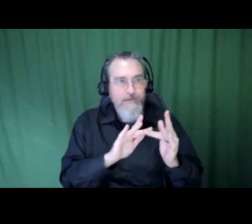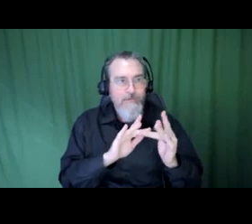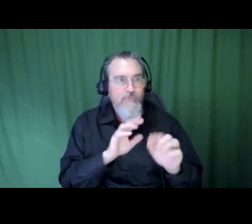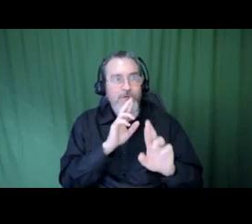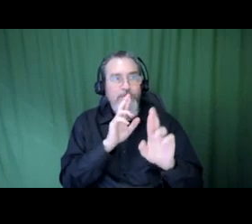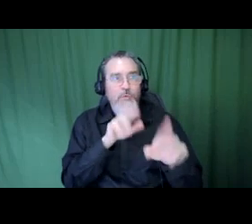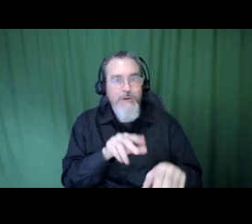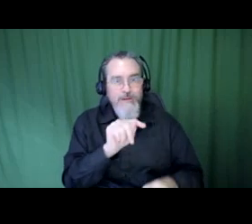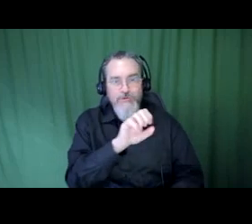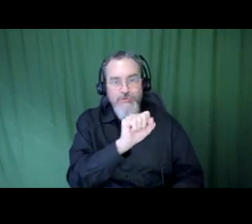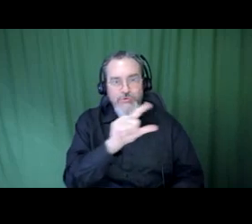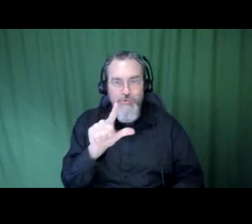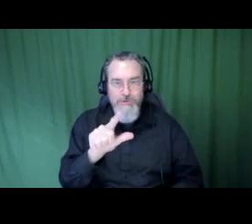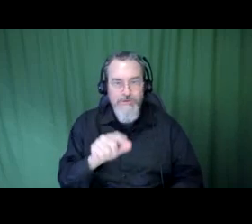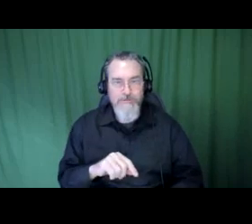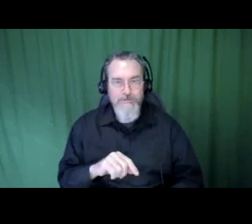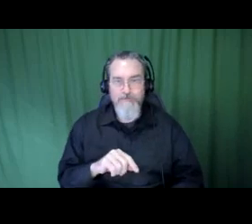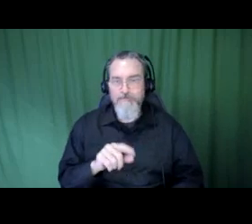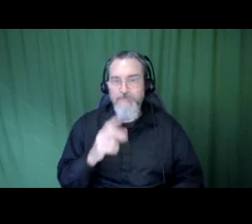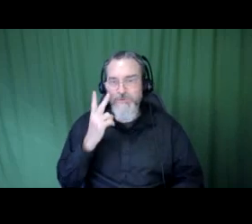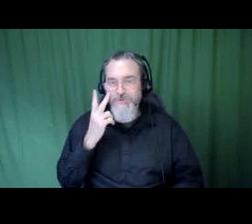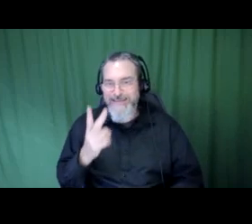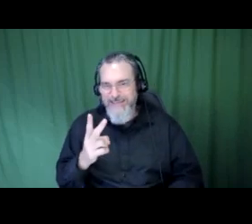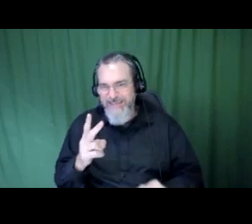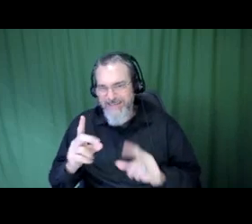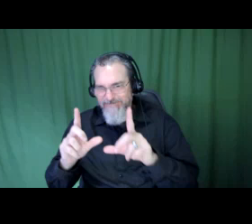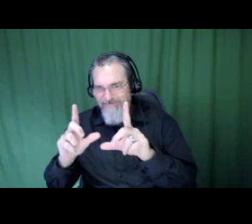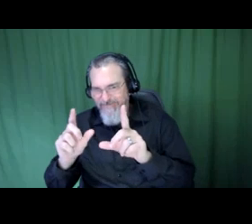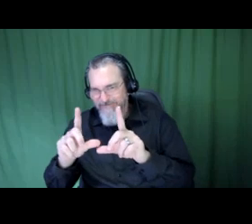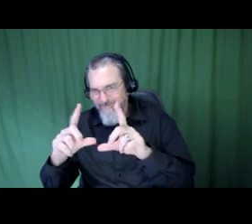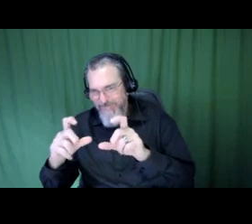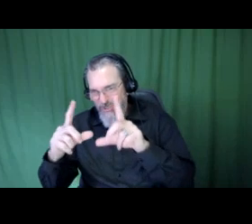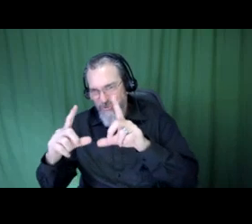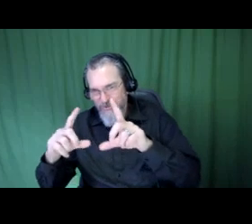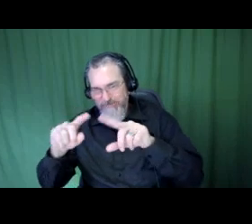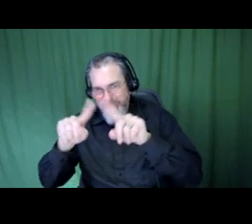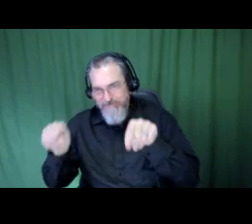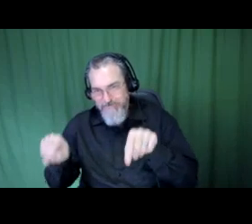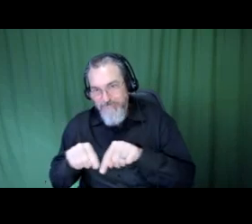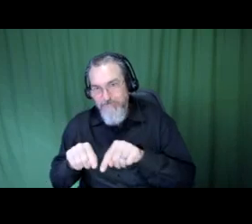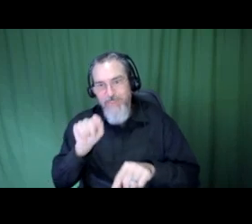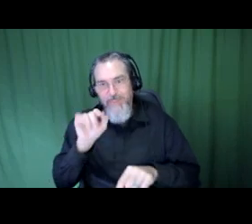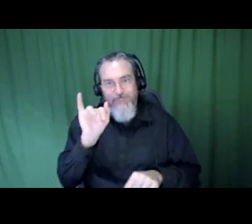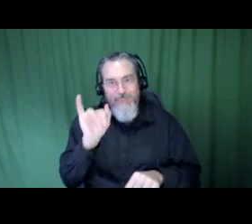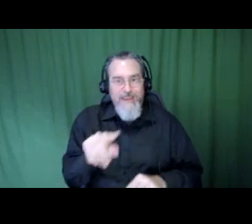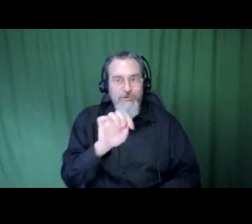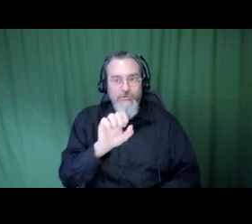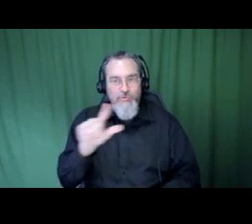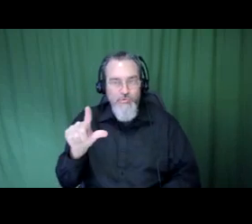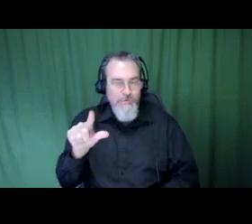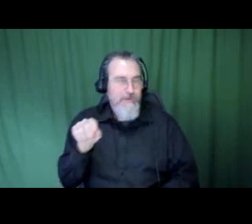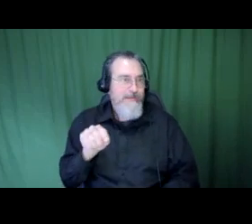You can see in the inset of the image there. This tool he created as a passion project